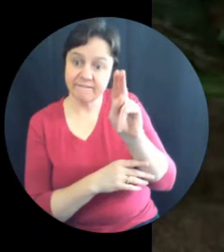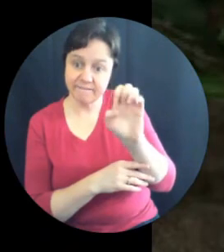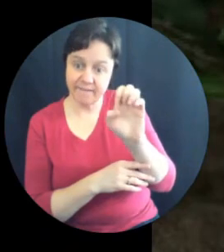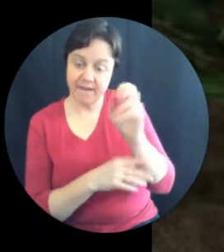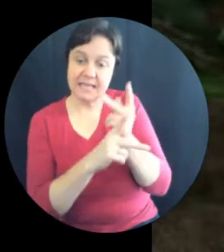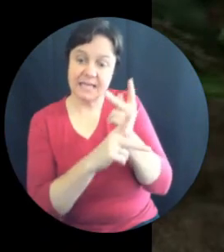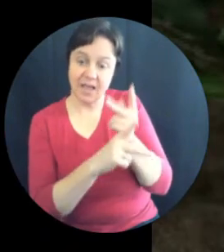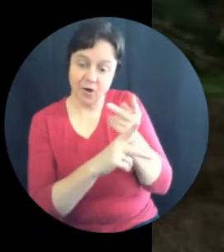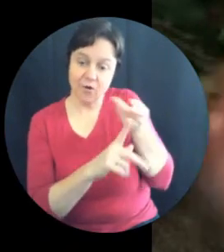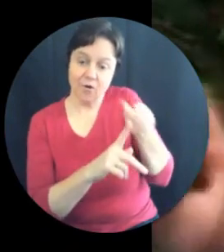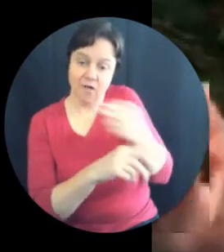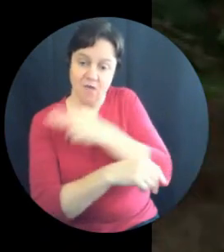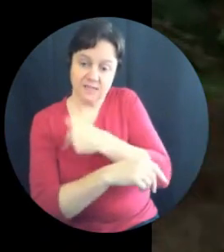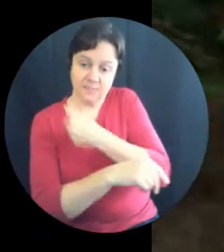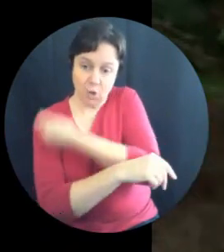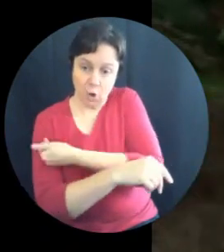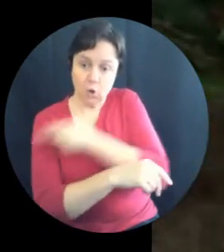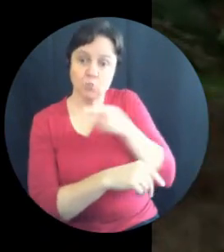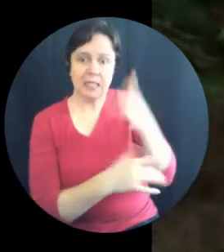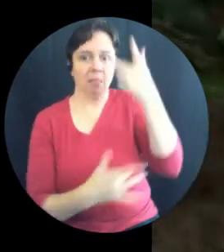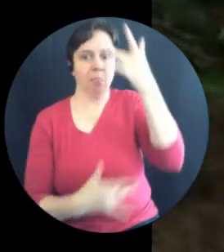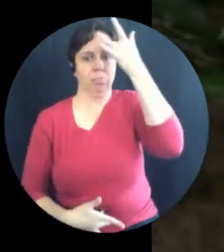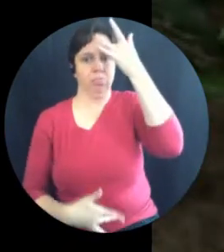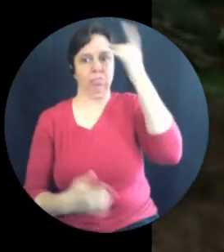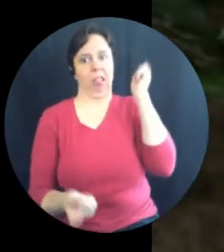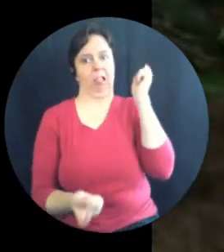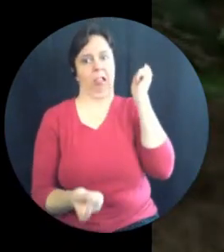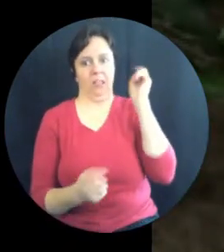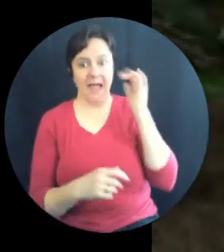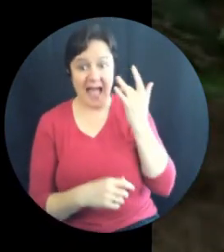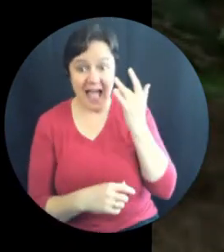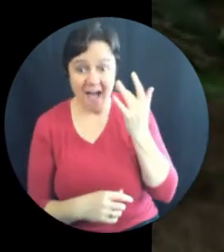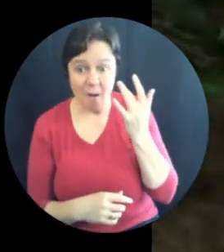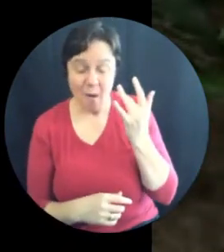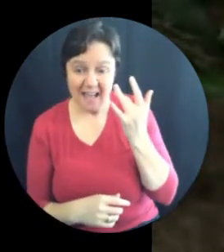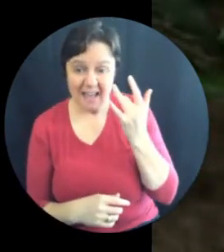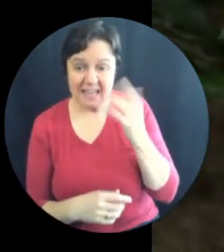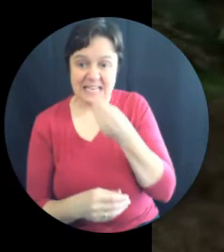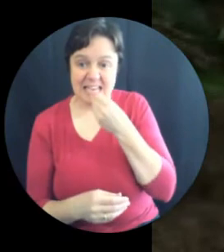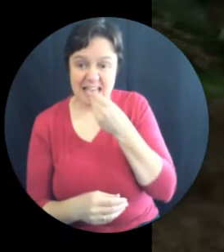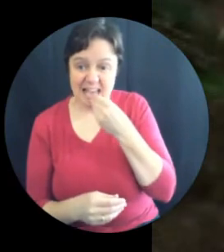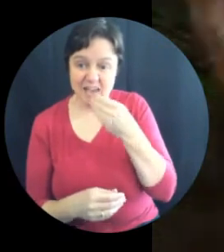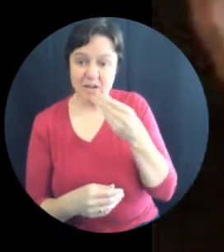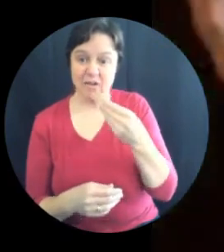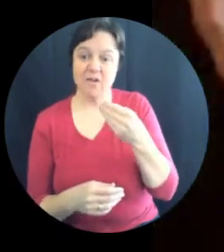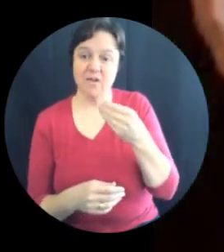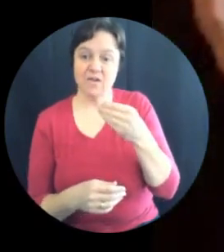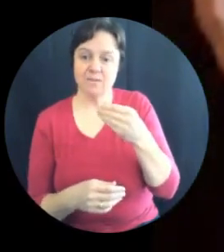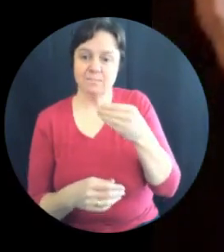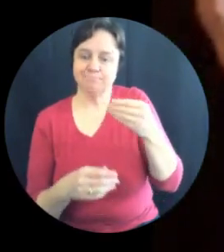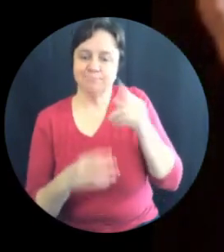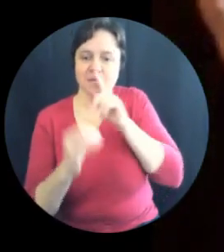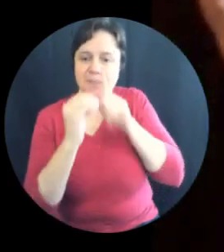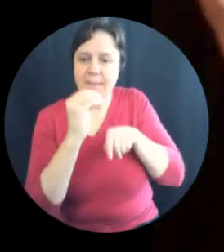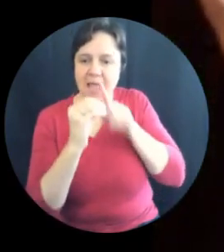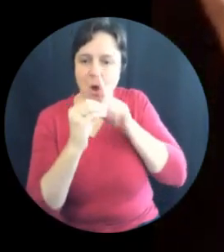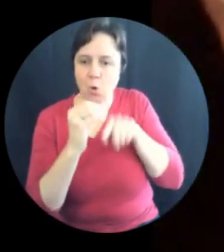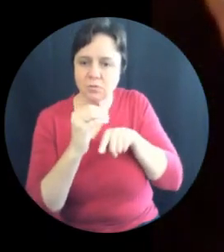one particular bottle was contaminated. And so as she was fixing the spaghetti sauce,